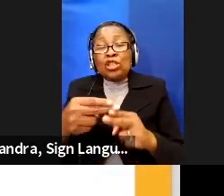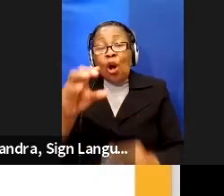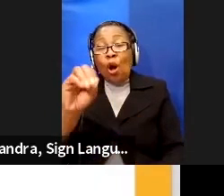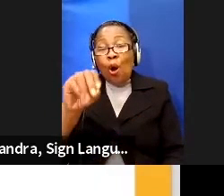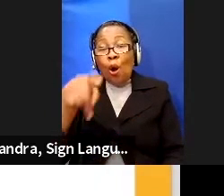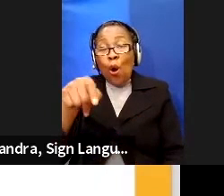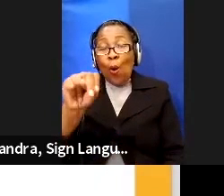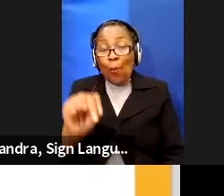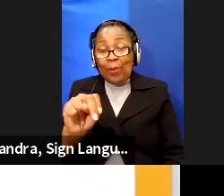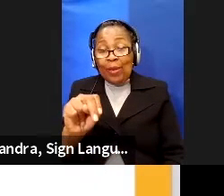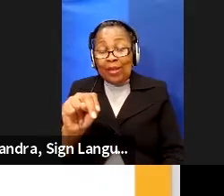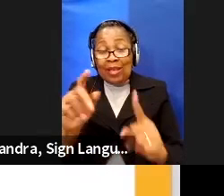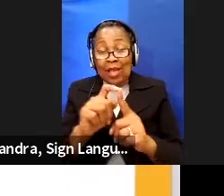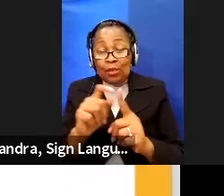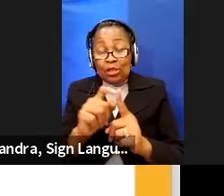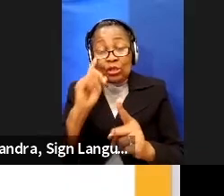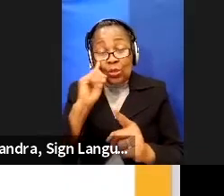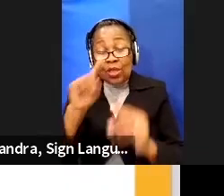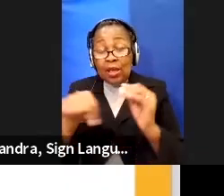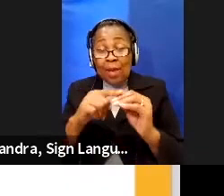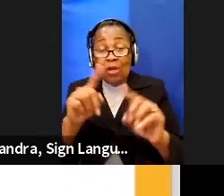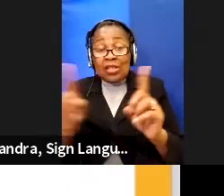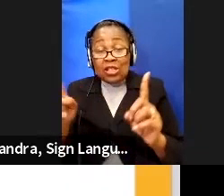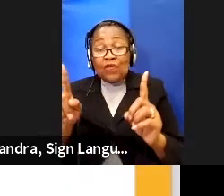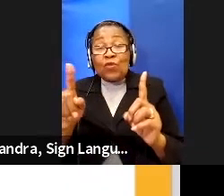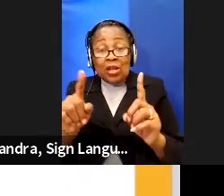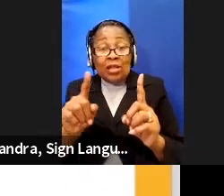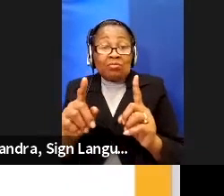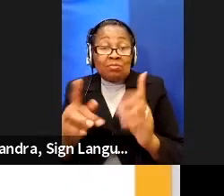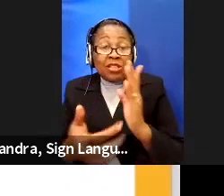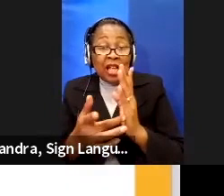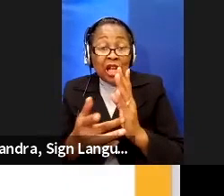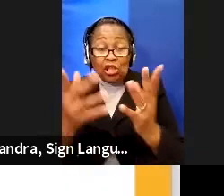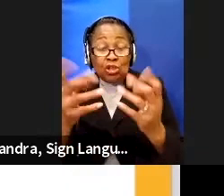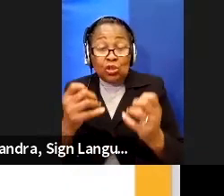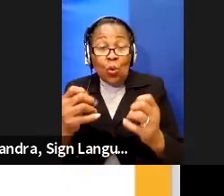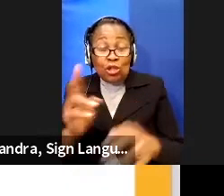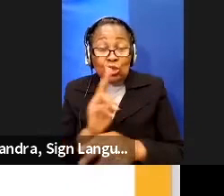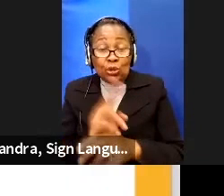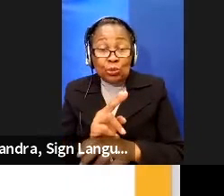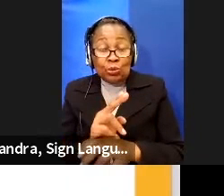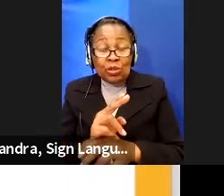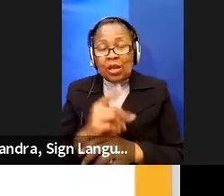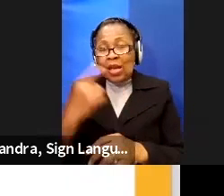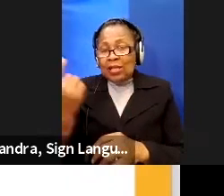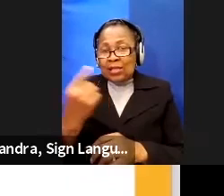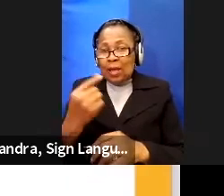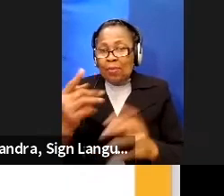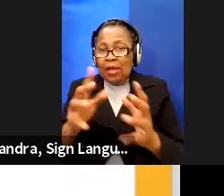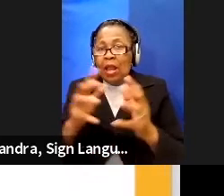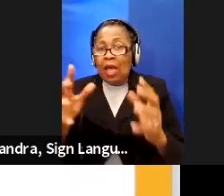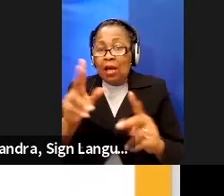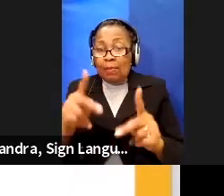different technologies that you want to use that way. Something that a lot of people are thinking about now